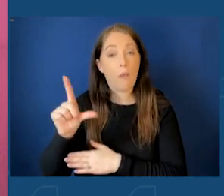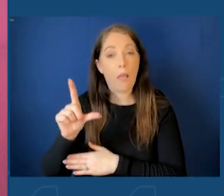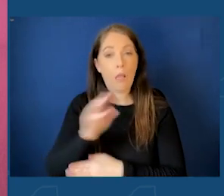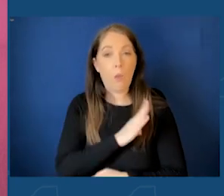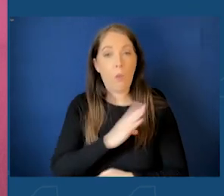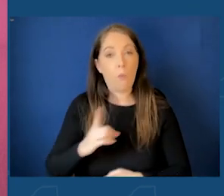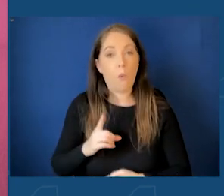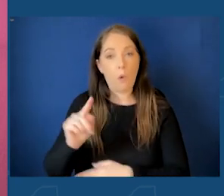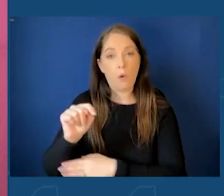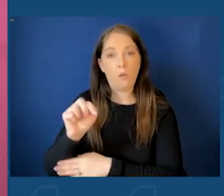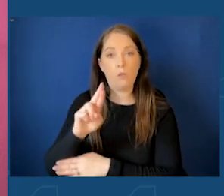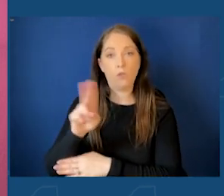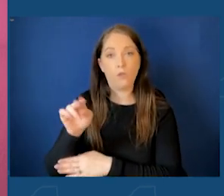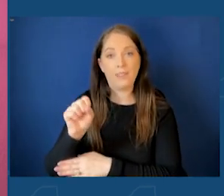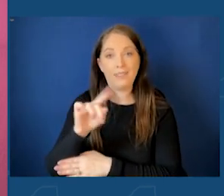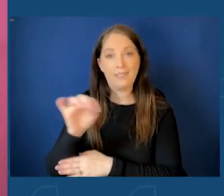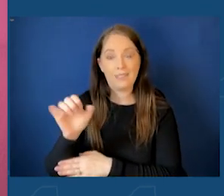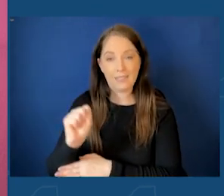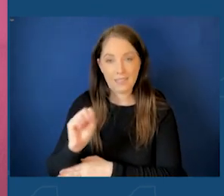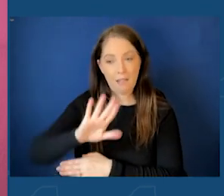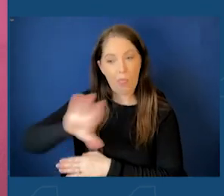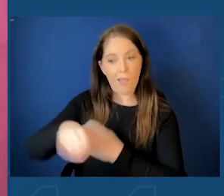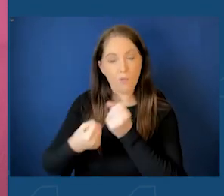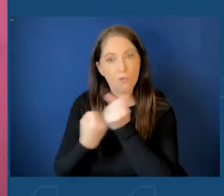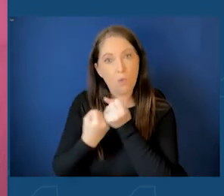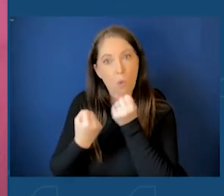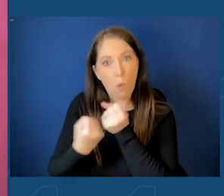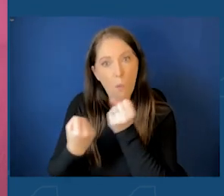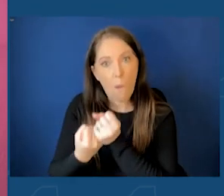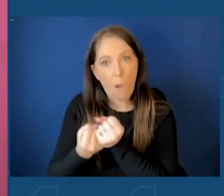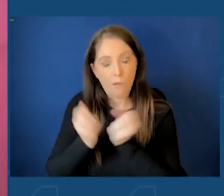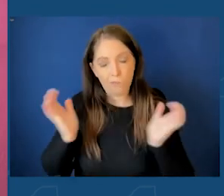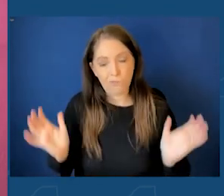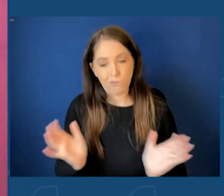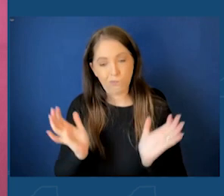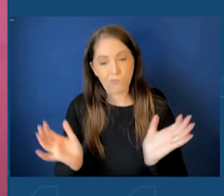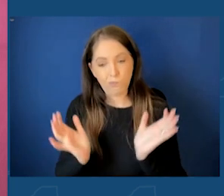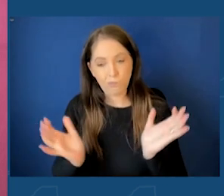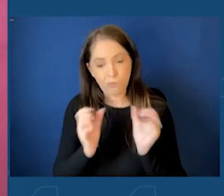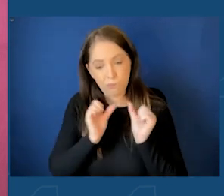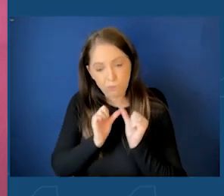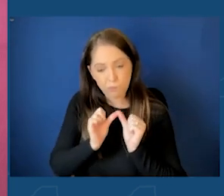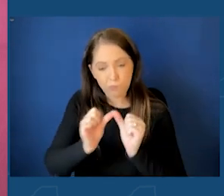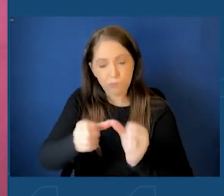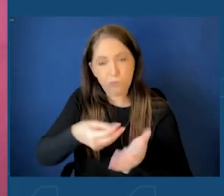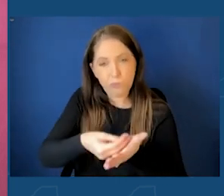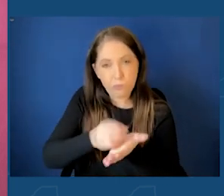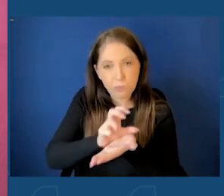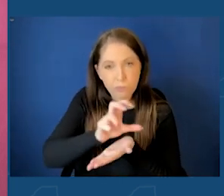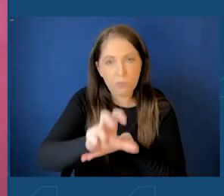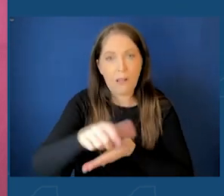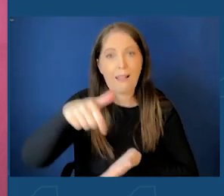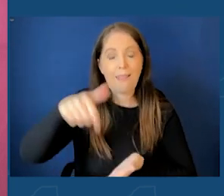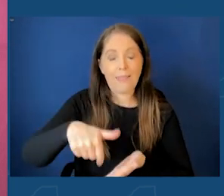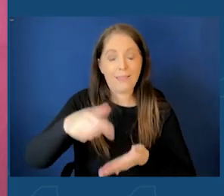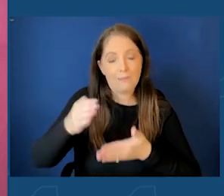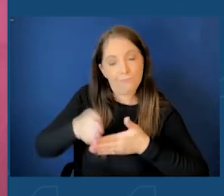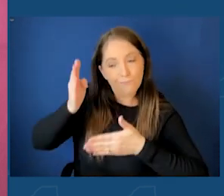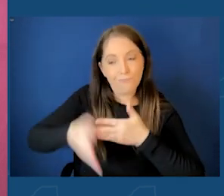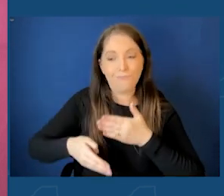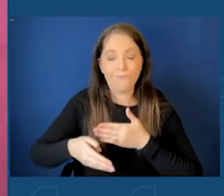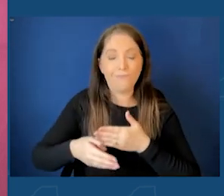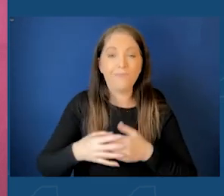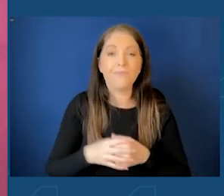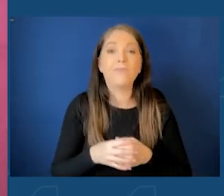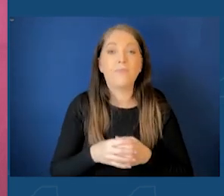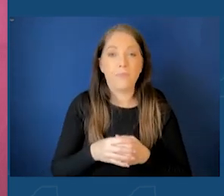their tremendous support in the effort to drive our capital campaign and enabling this terrific outcome. We would literally not